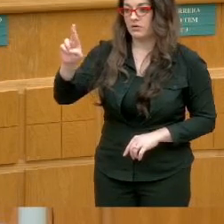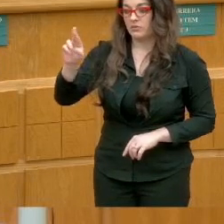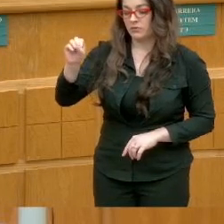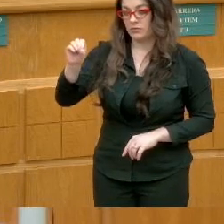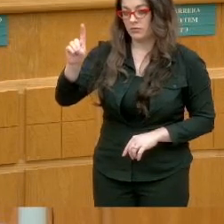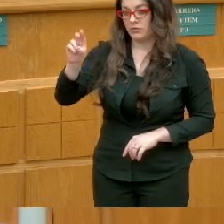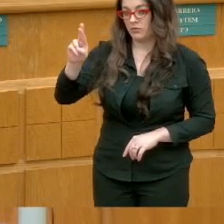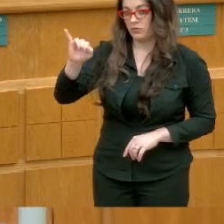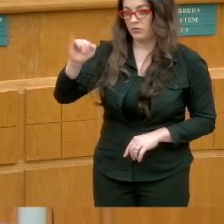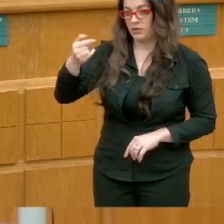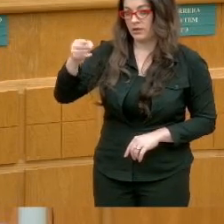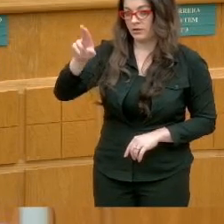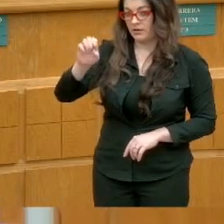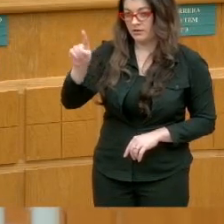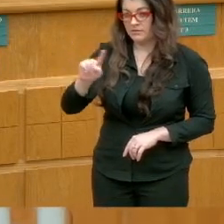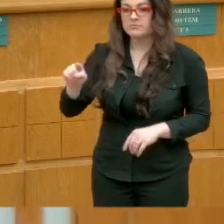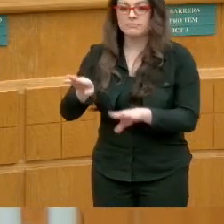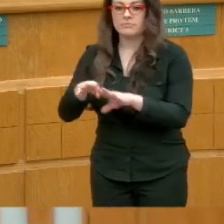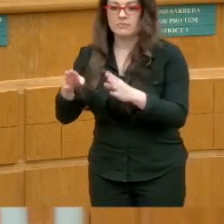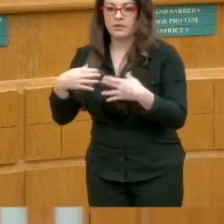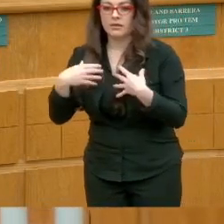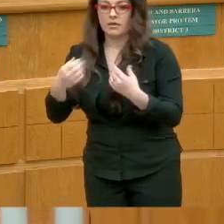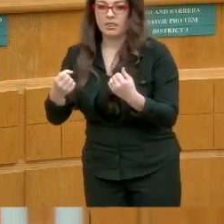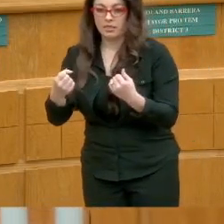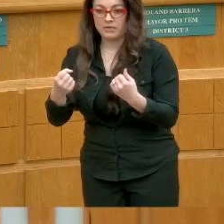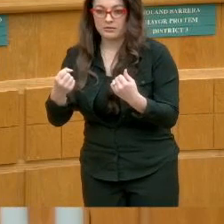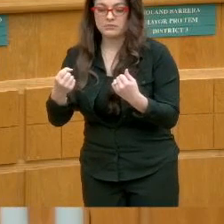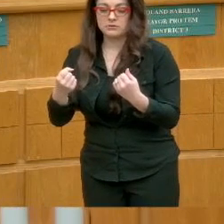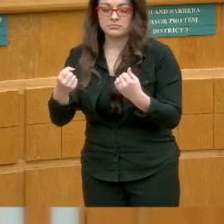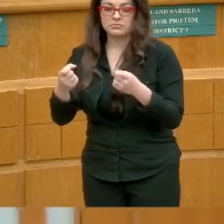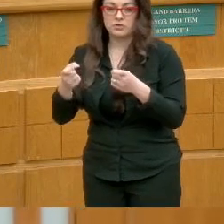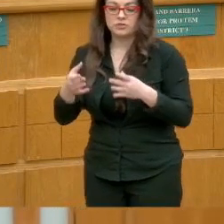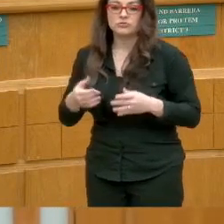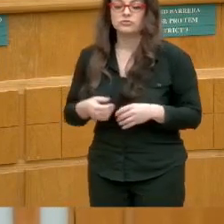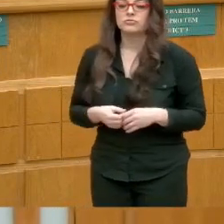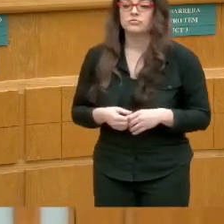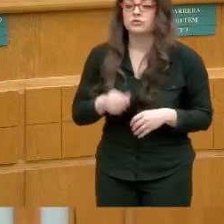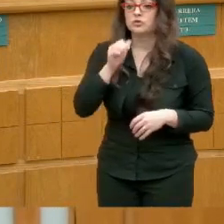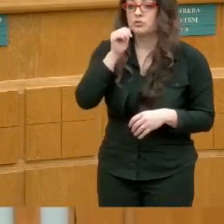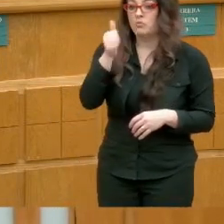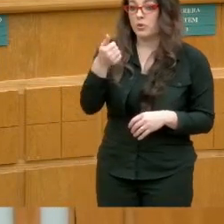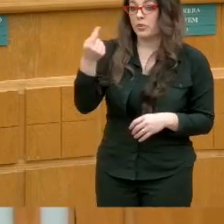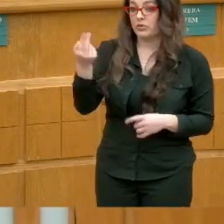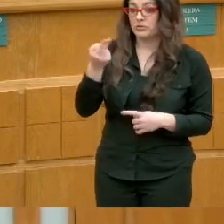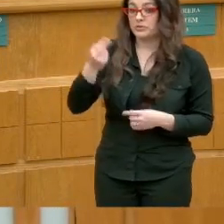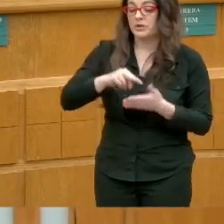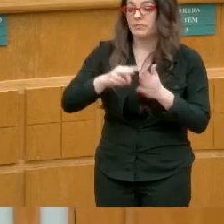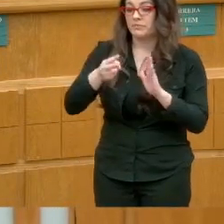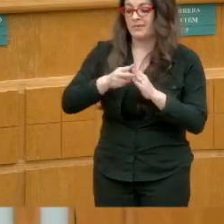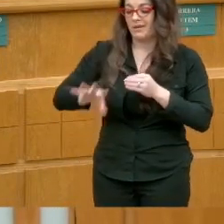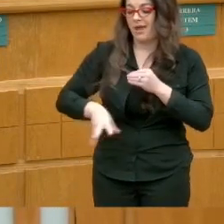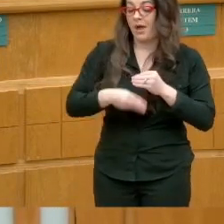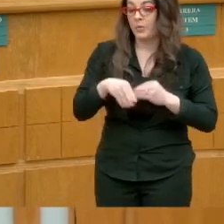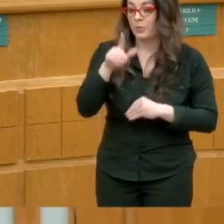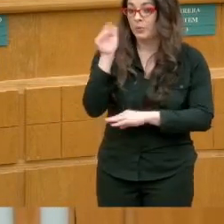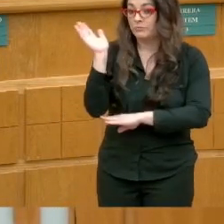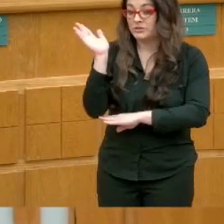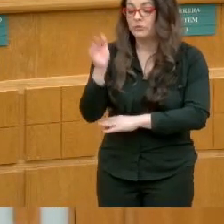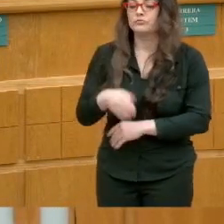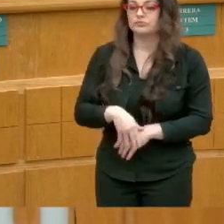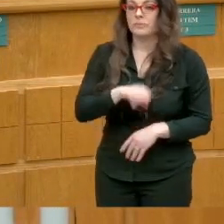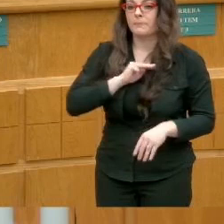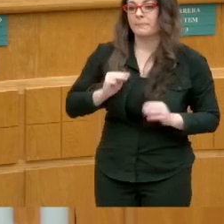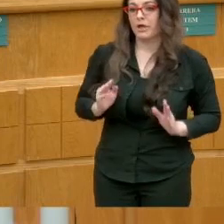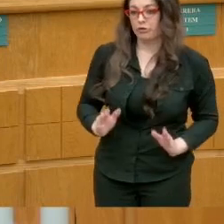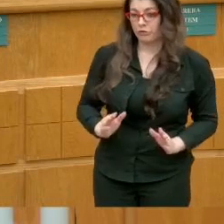speak. Tomorrow, which is Thursday, our elected officials will be here, so Mayor Joe McComb and Nueces County Judge Barbara Canales will be joining